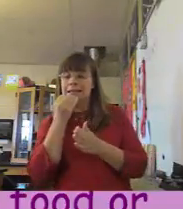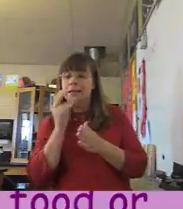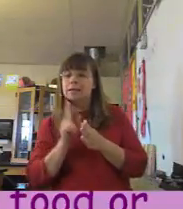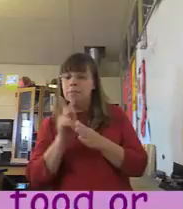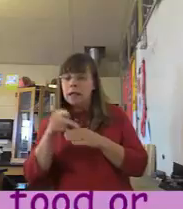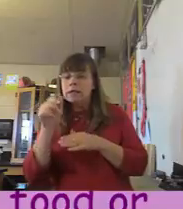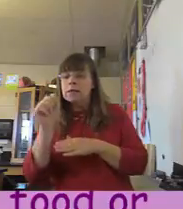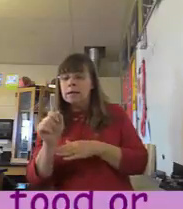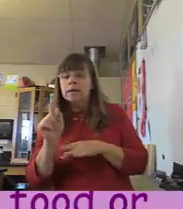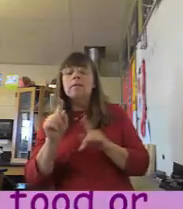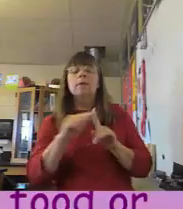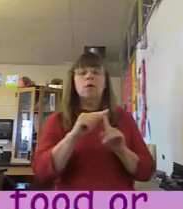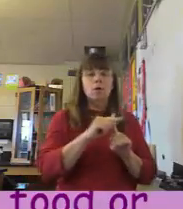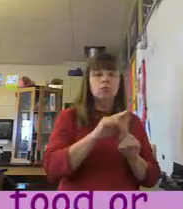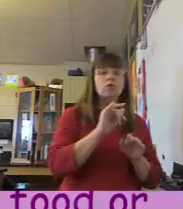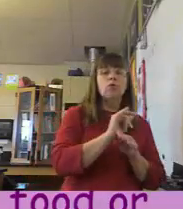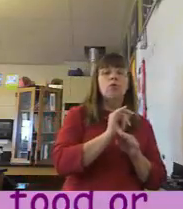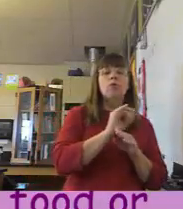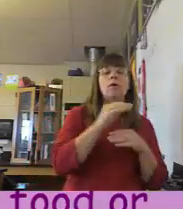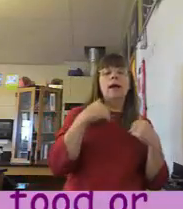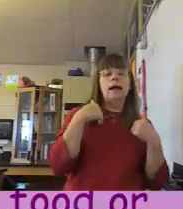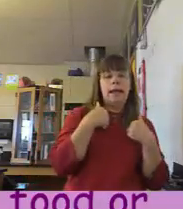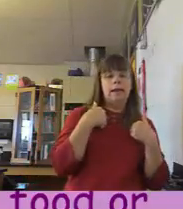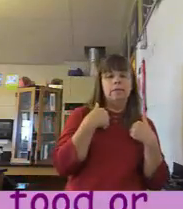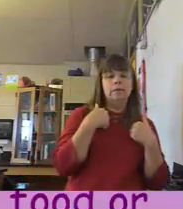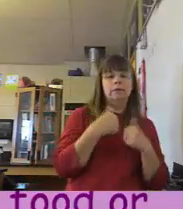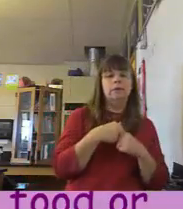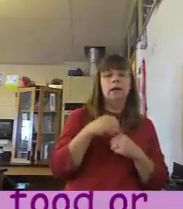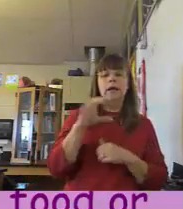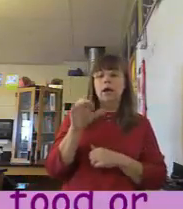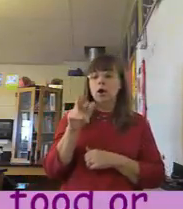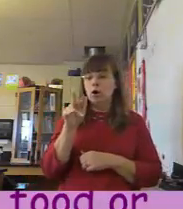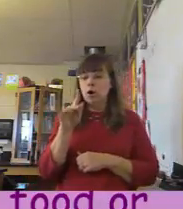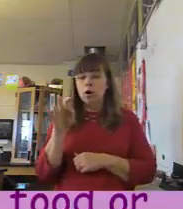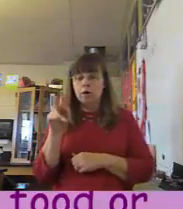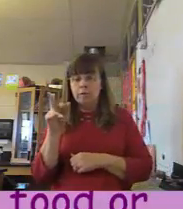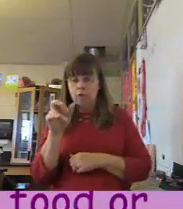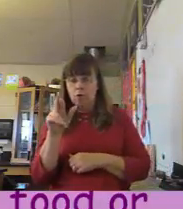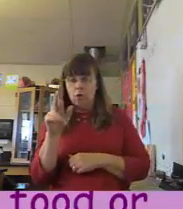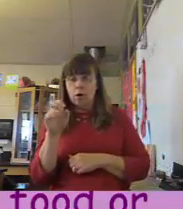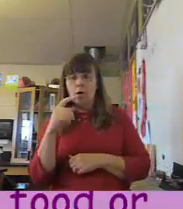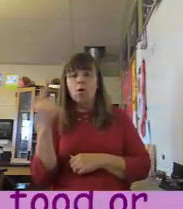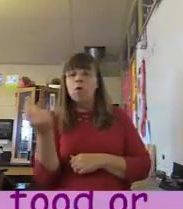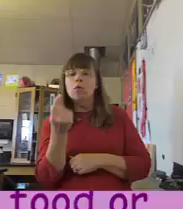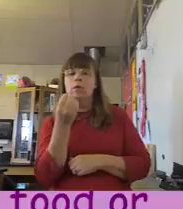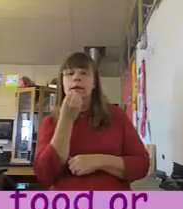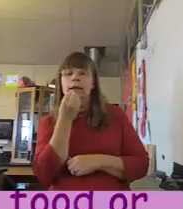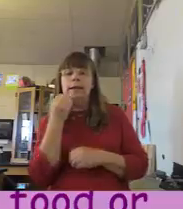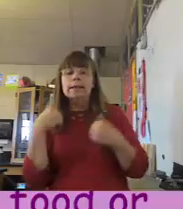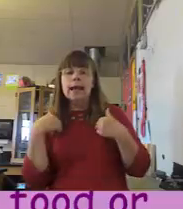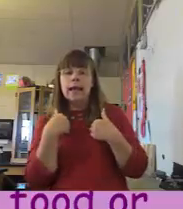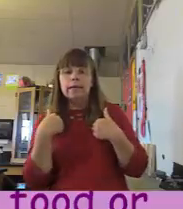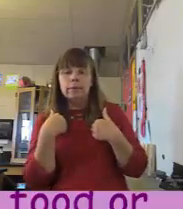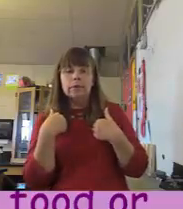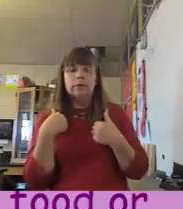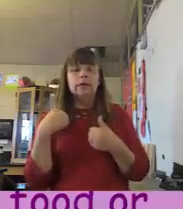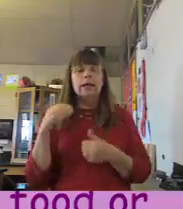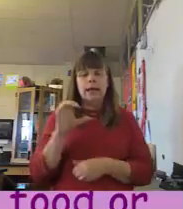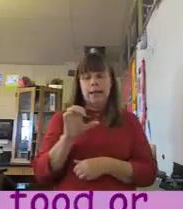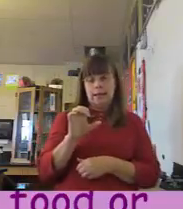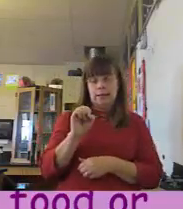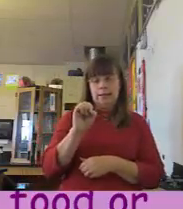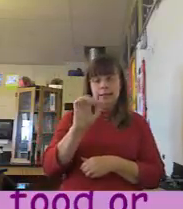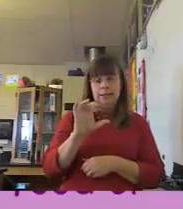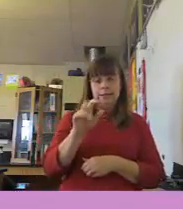A carnivore only eats animals, and a scavenger eats dead organisms, so that's cleaning up all the dead